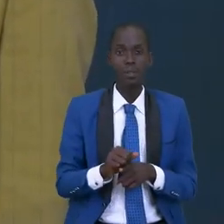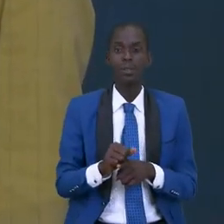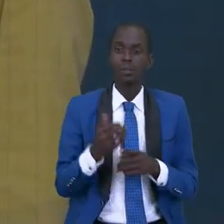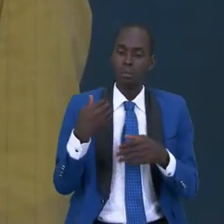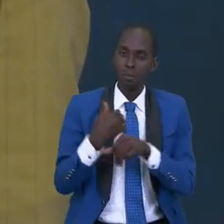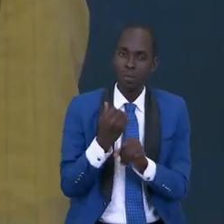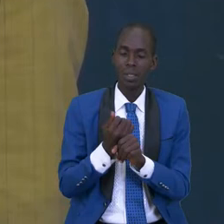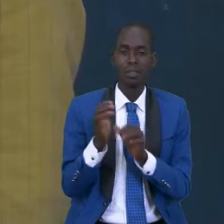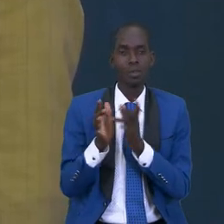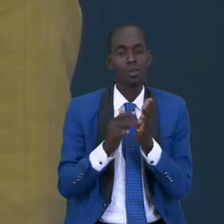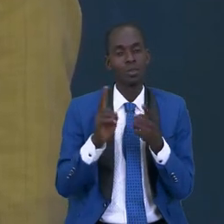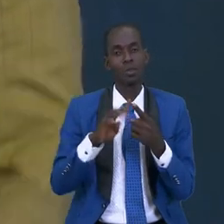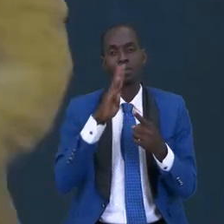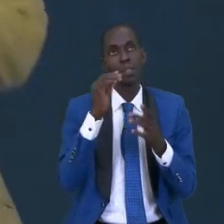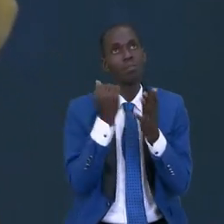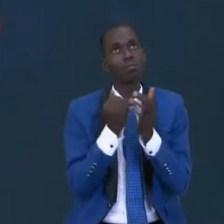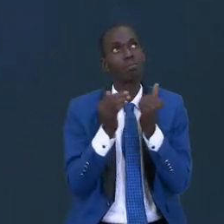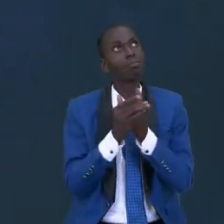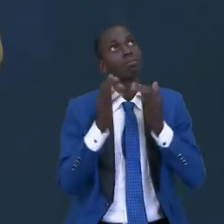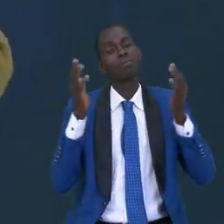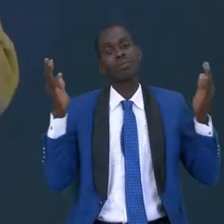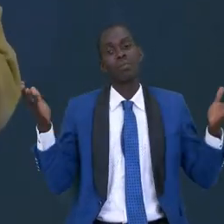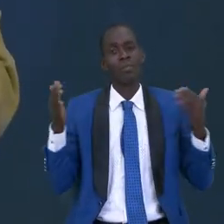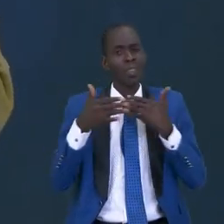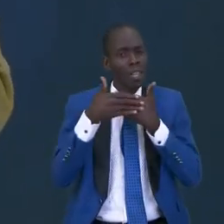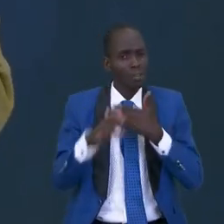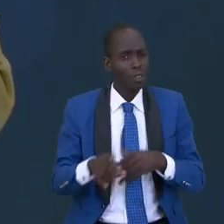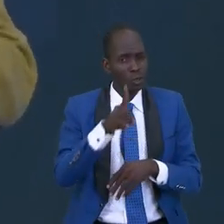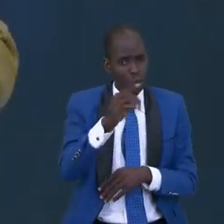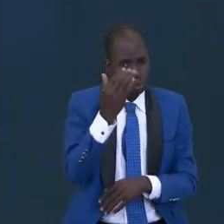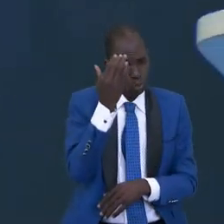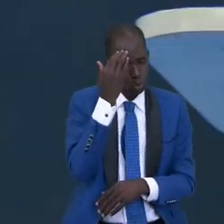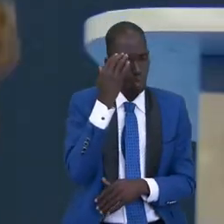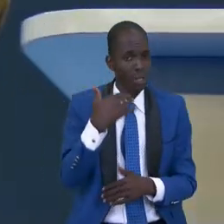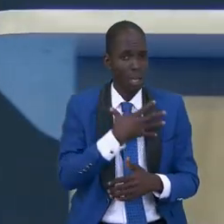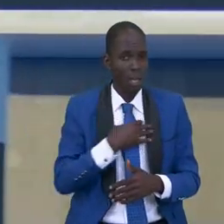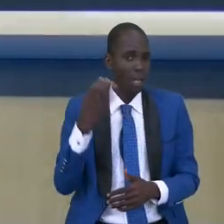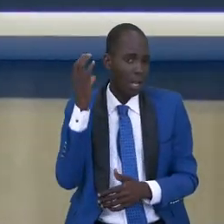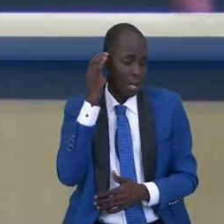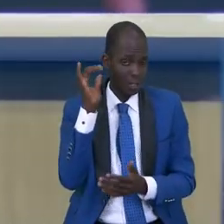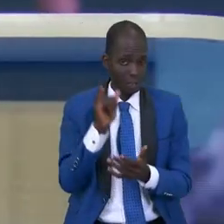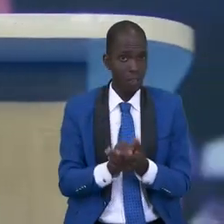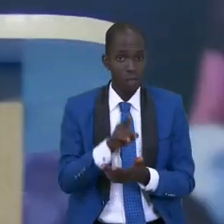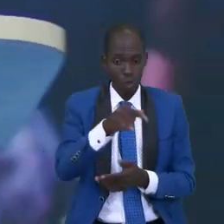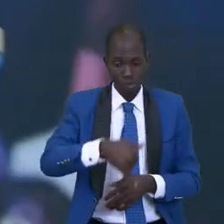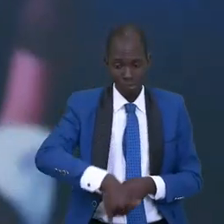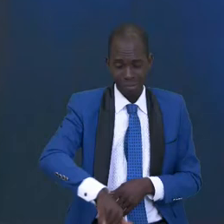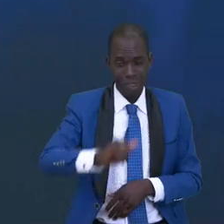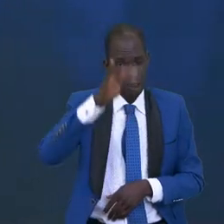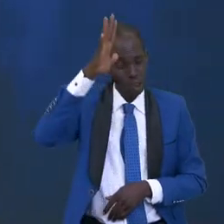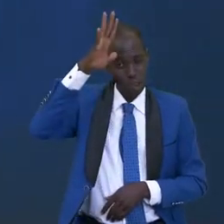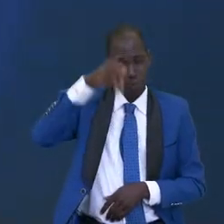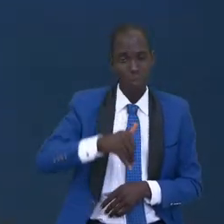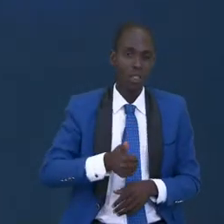me on the cross. After you heard that, you refused to repent and